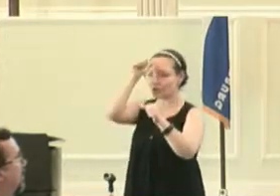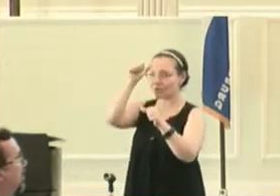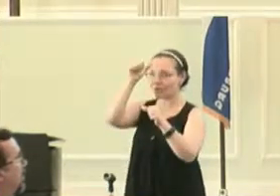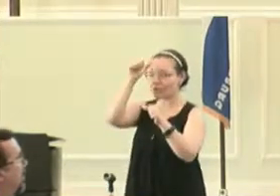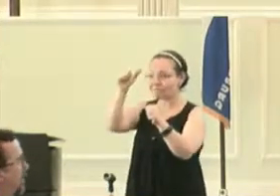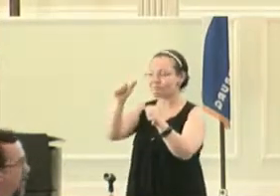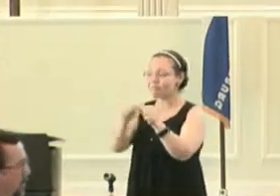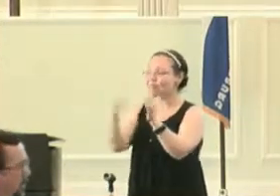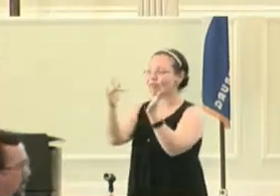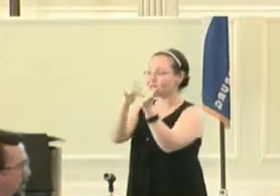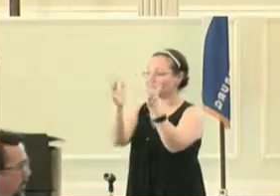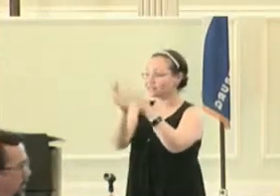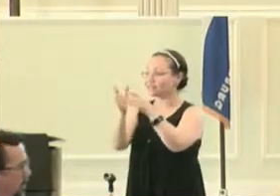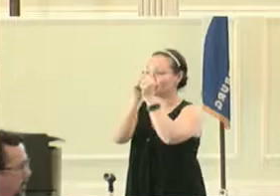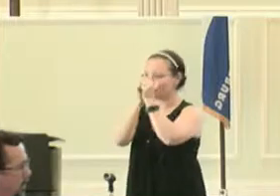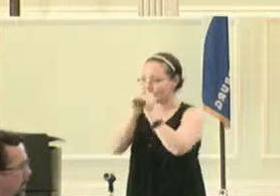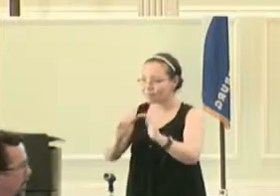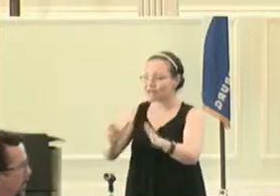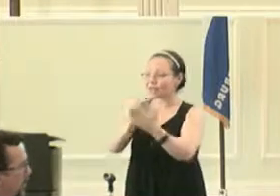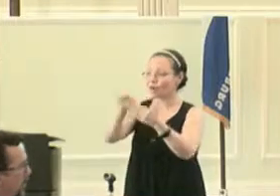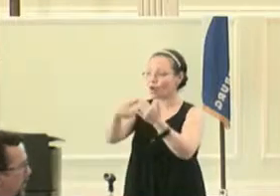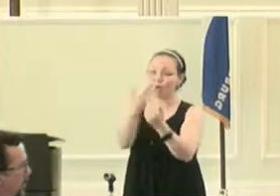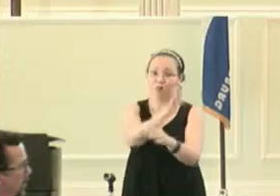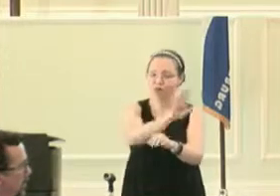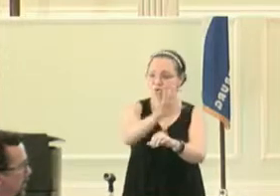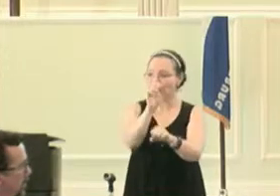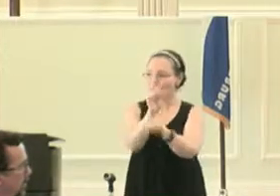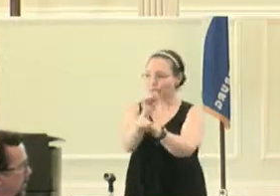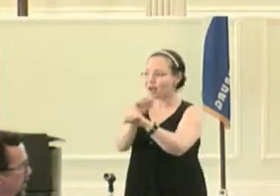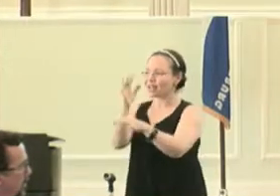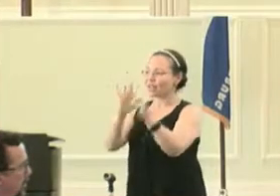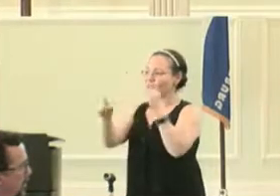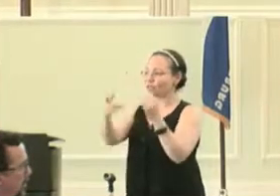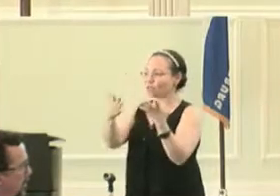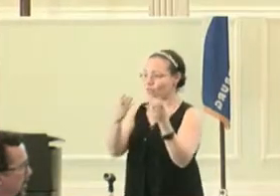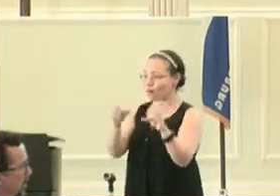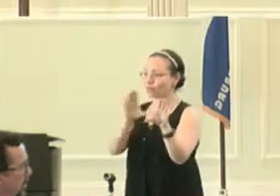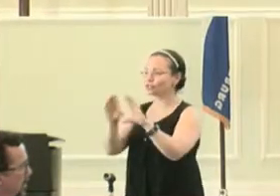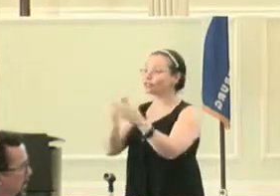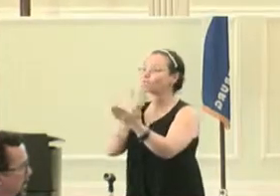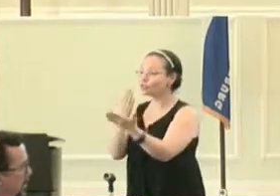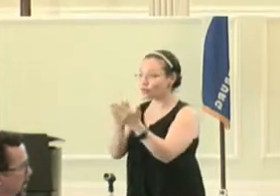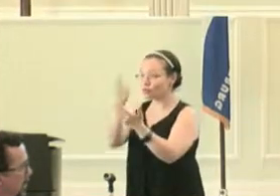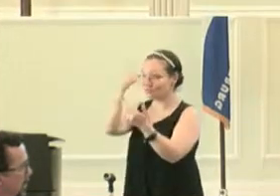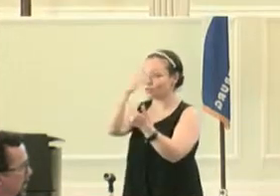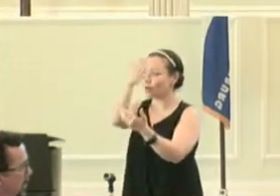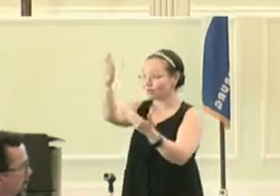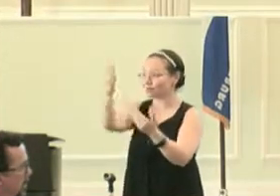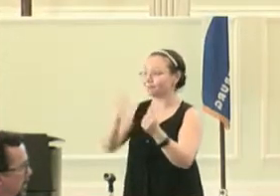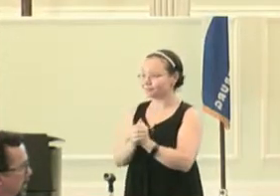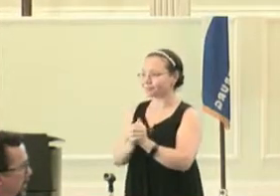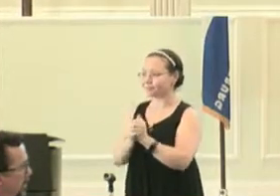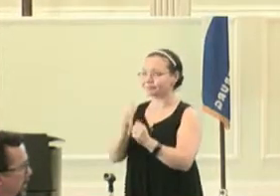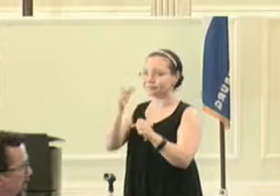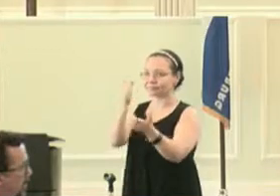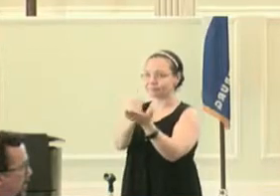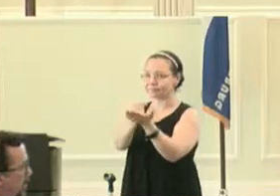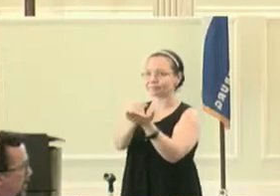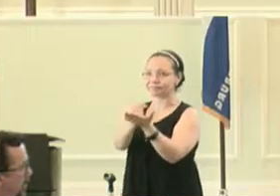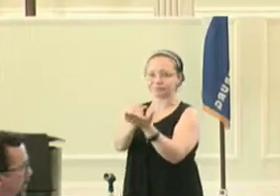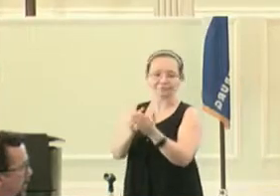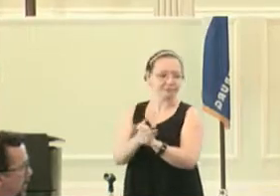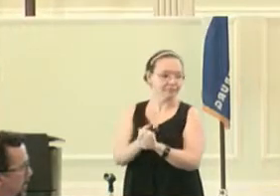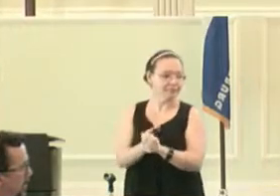that Jesus can bless your efforts when you want to do the right thing for him. Okay? Thank you.